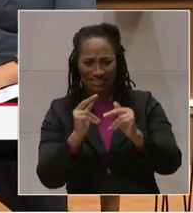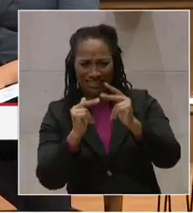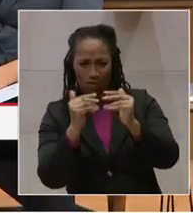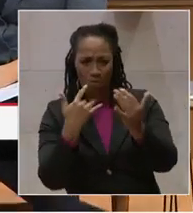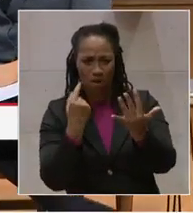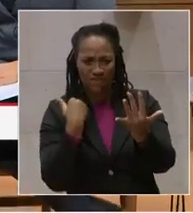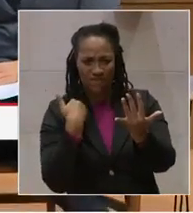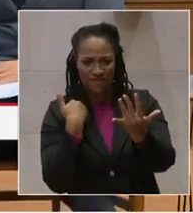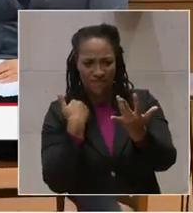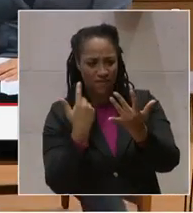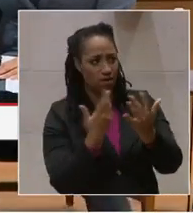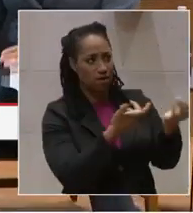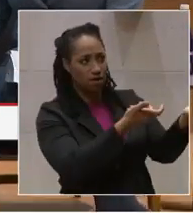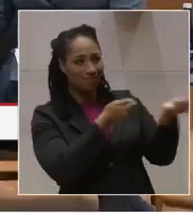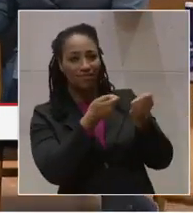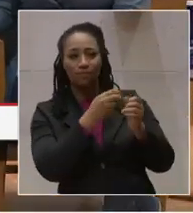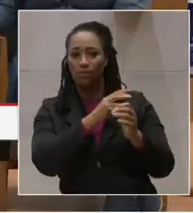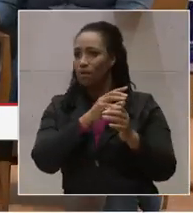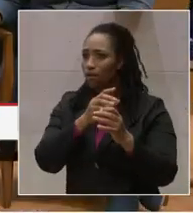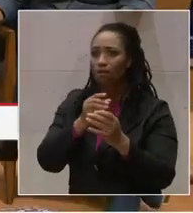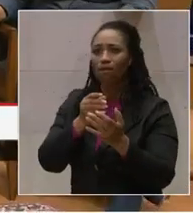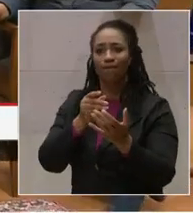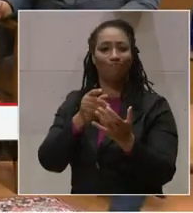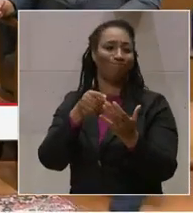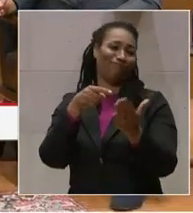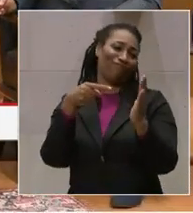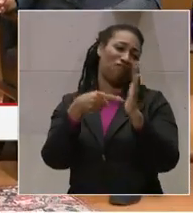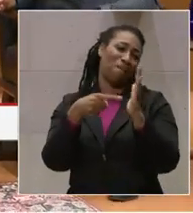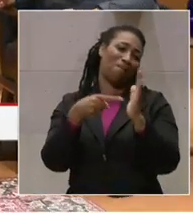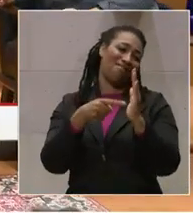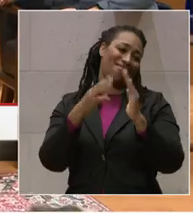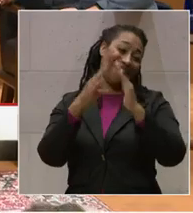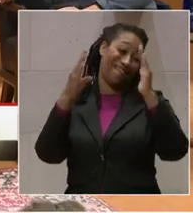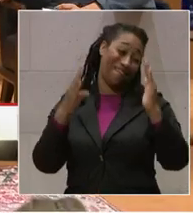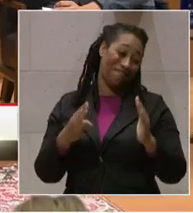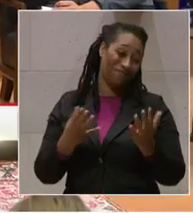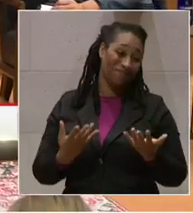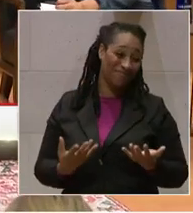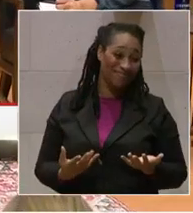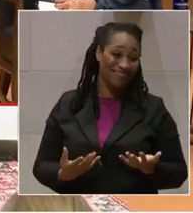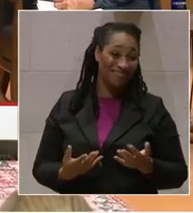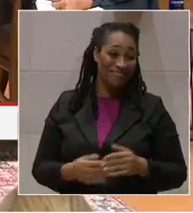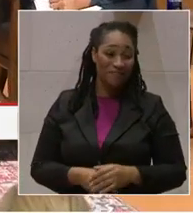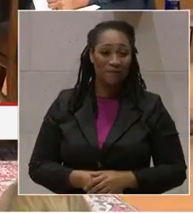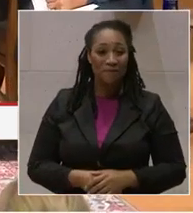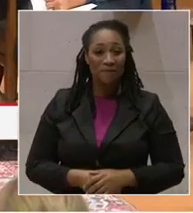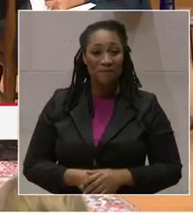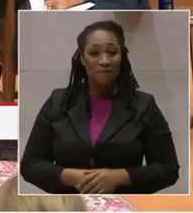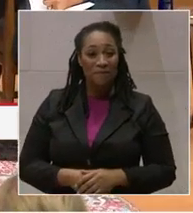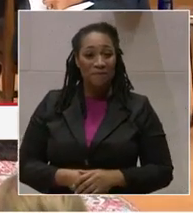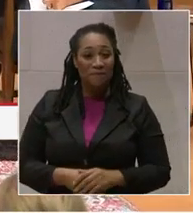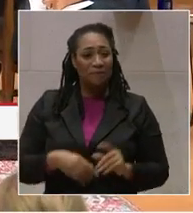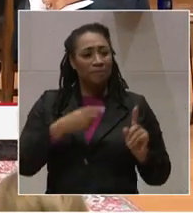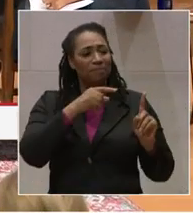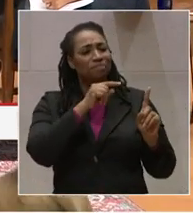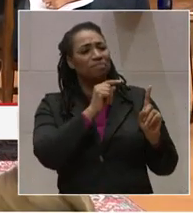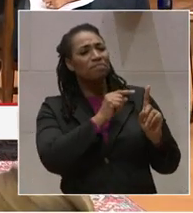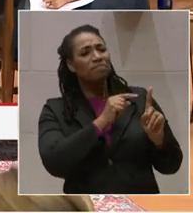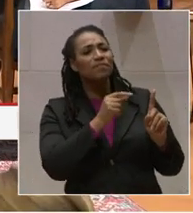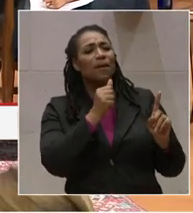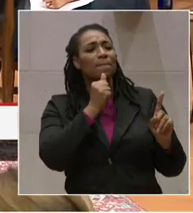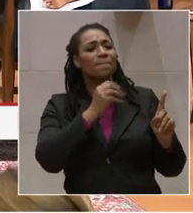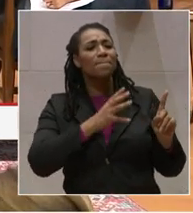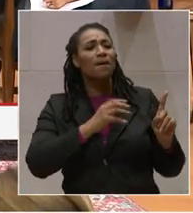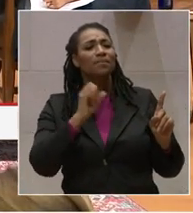what's your thoughts about this moment in a national space about housing and why it's such